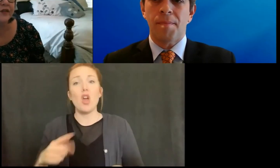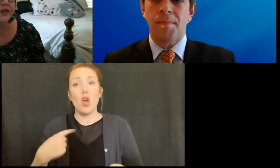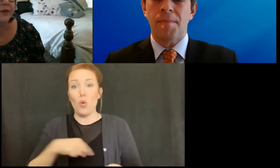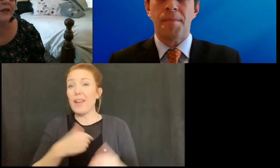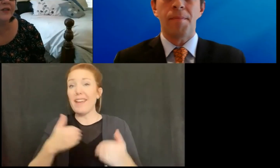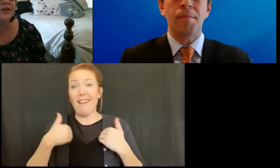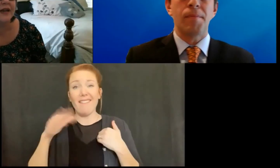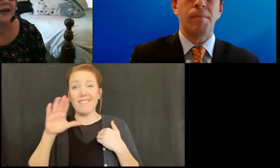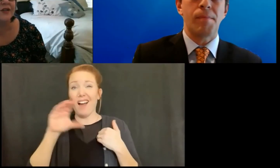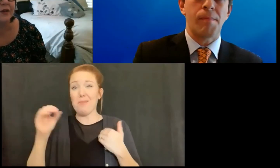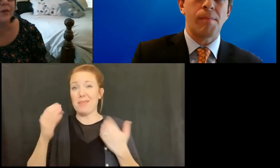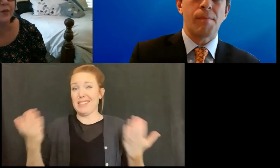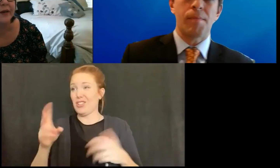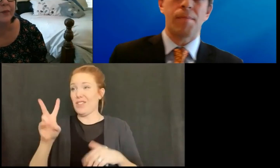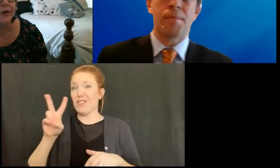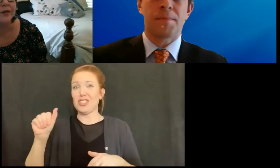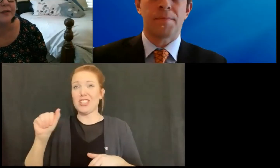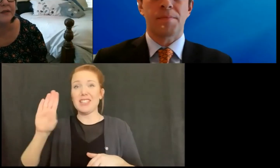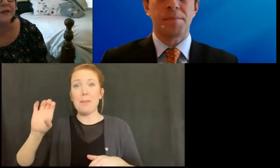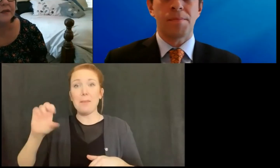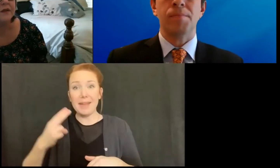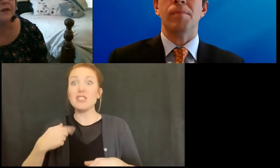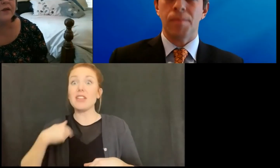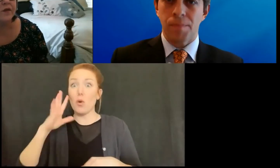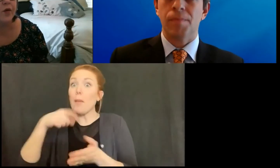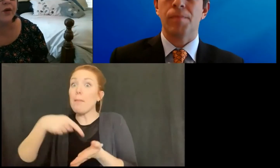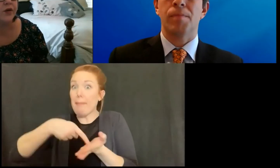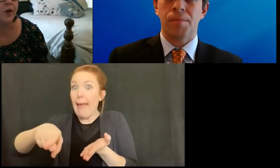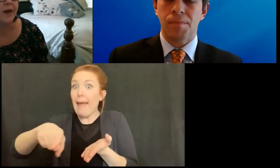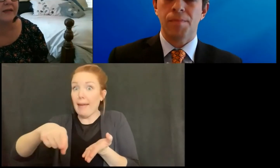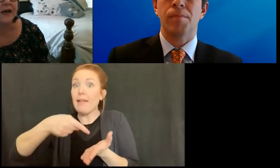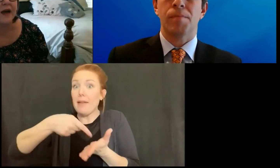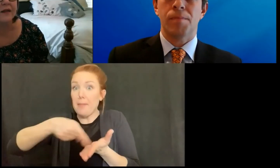here in Virginia Beach that actually will reimburse Mm, for you to go back to college.